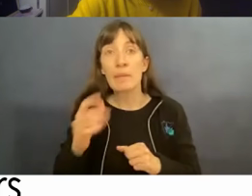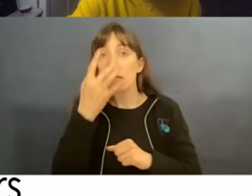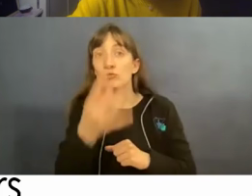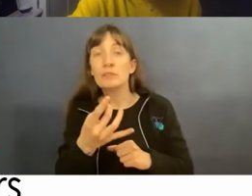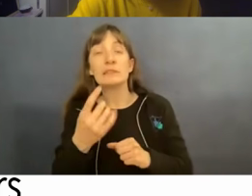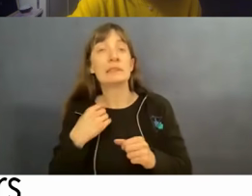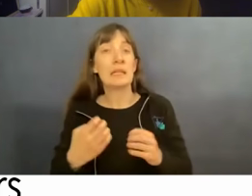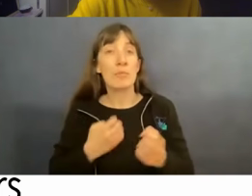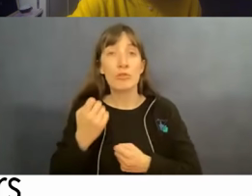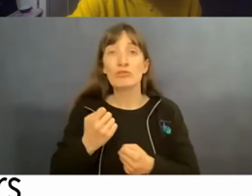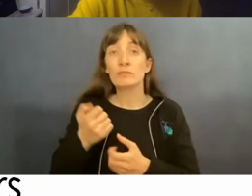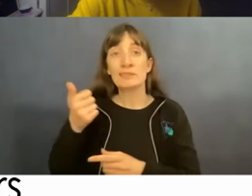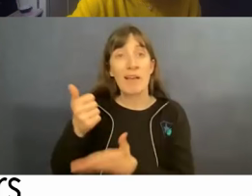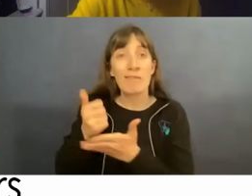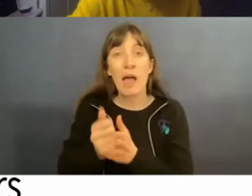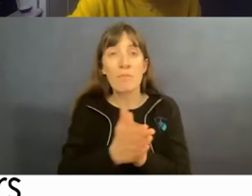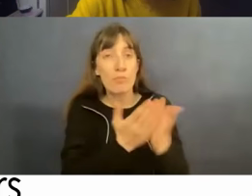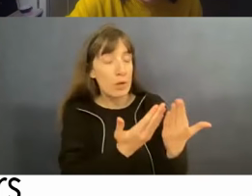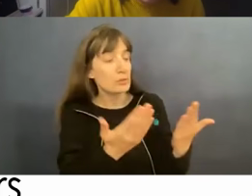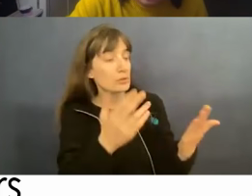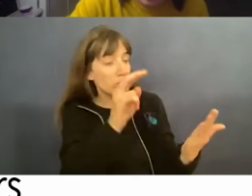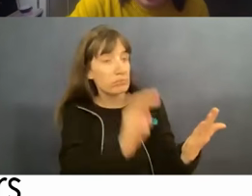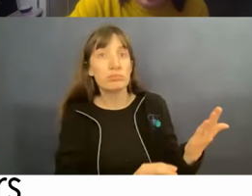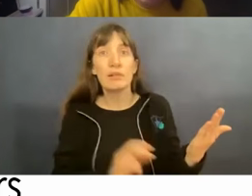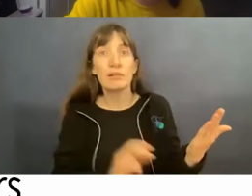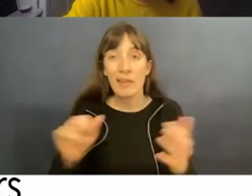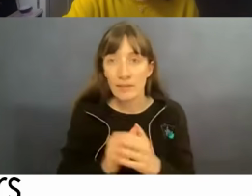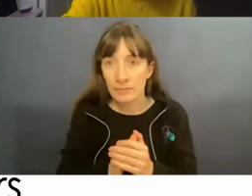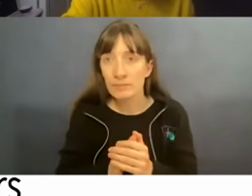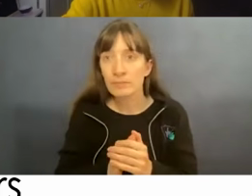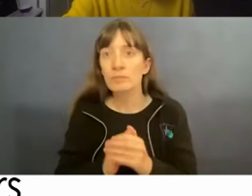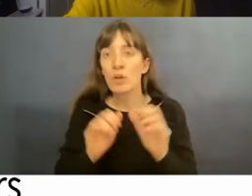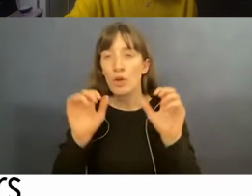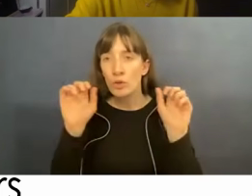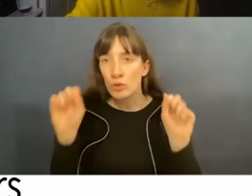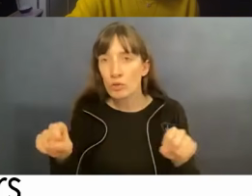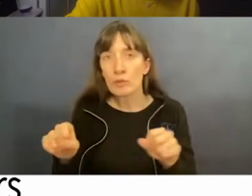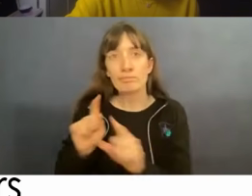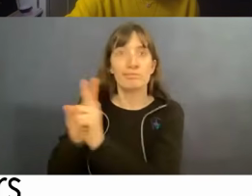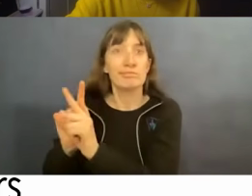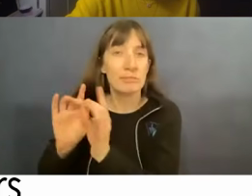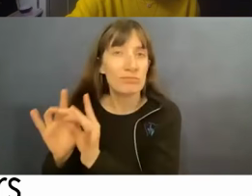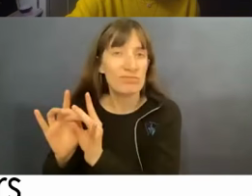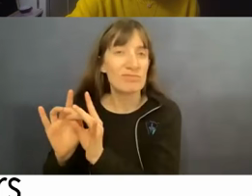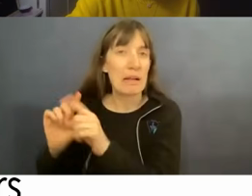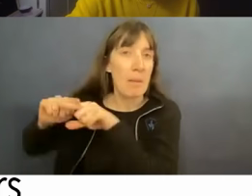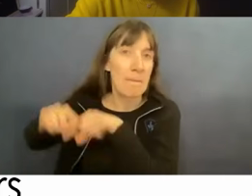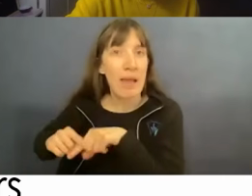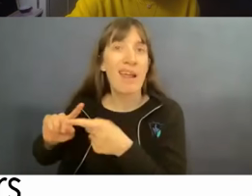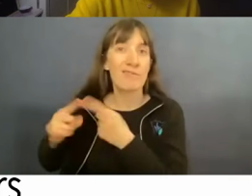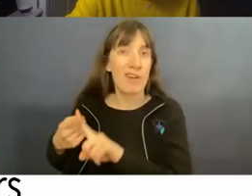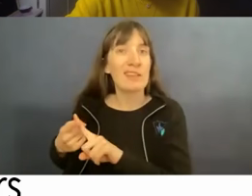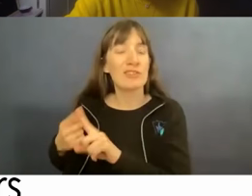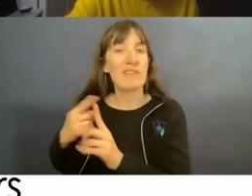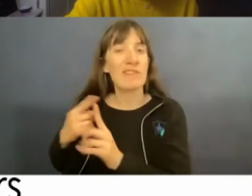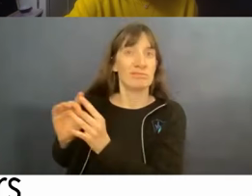latching on to friends in a way that causes issues with friendships. Right. So there might be kind of attachment that they've learned